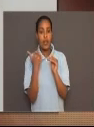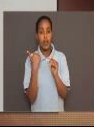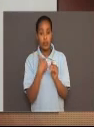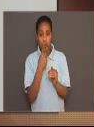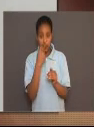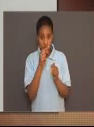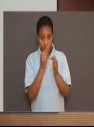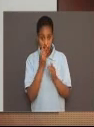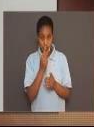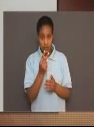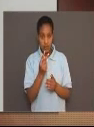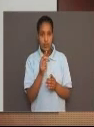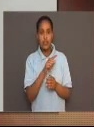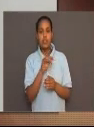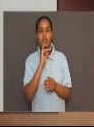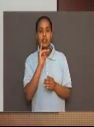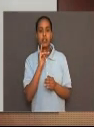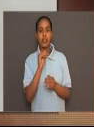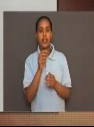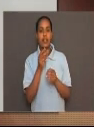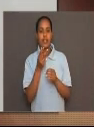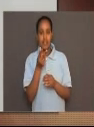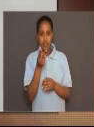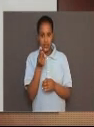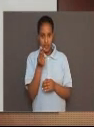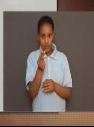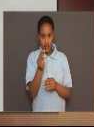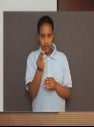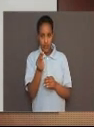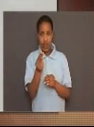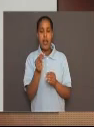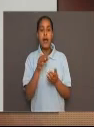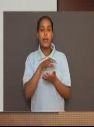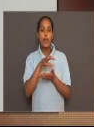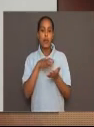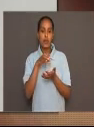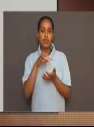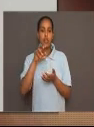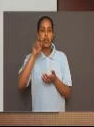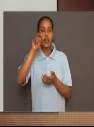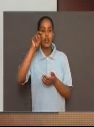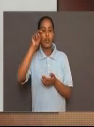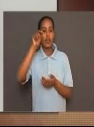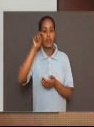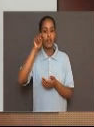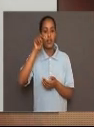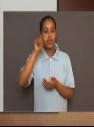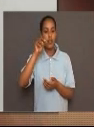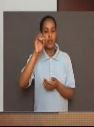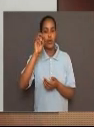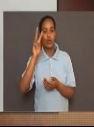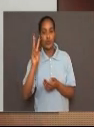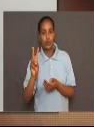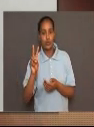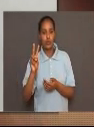see, there is a syringe filled with a mixture of nitrogen dioxide